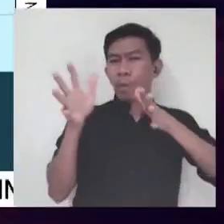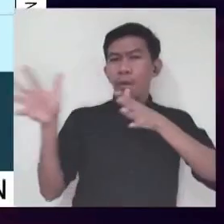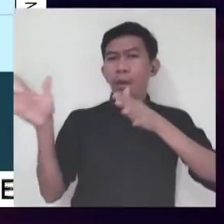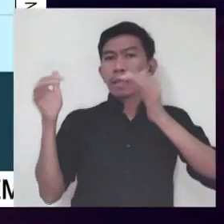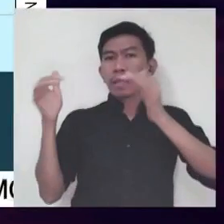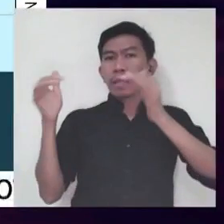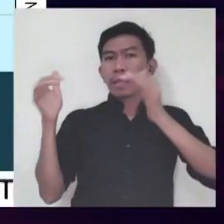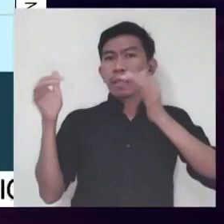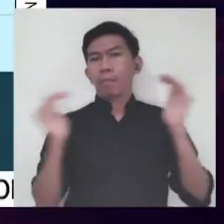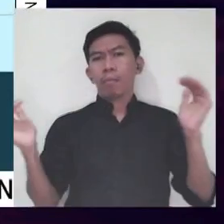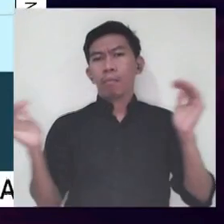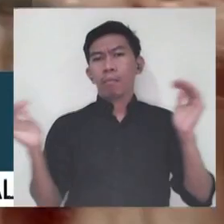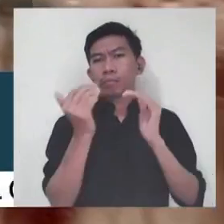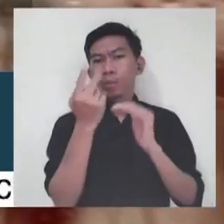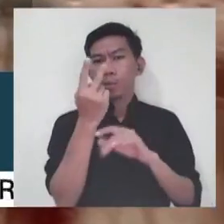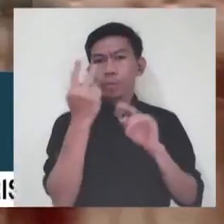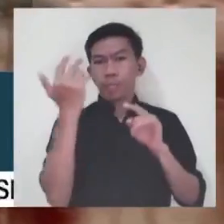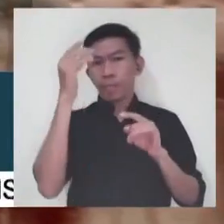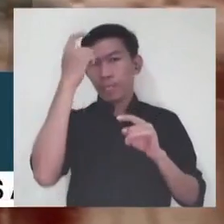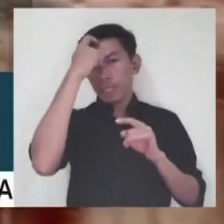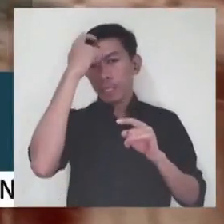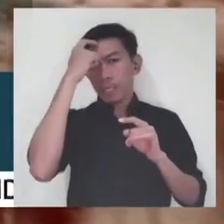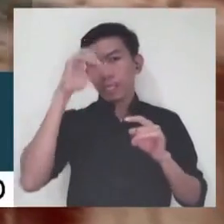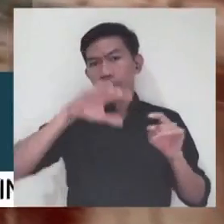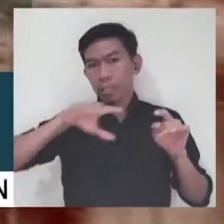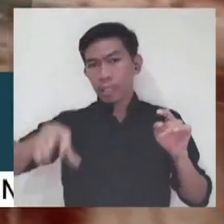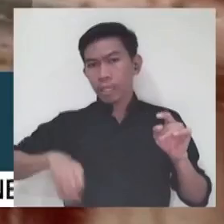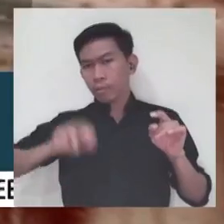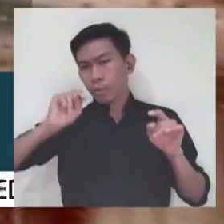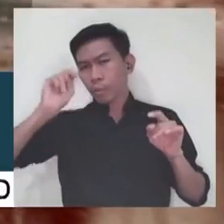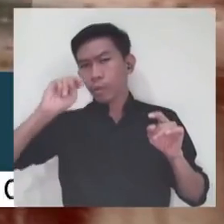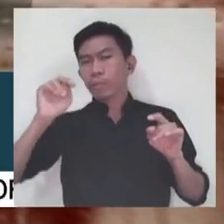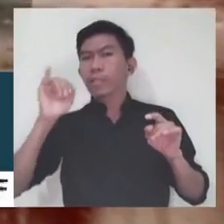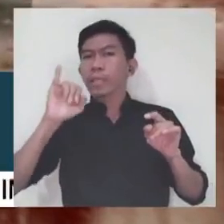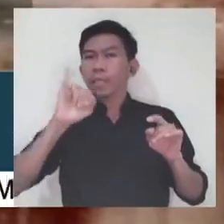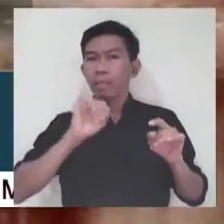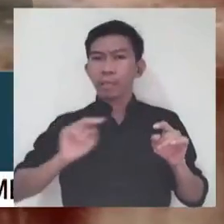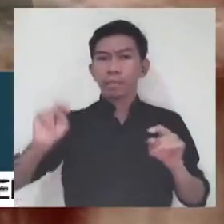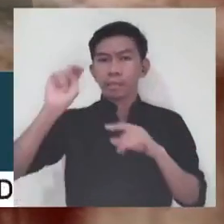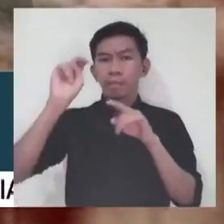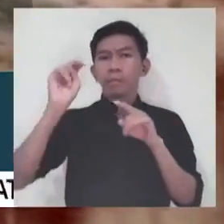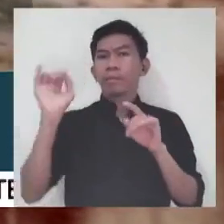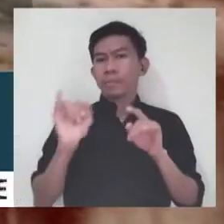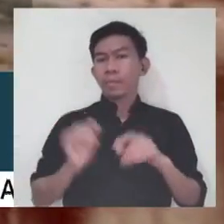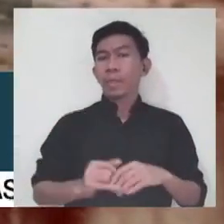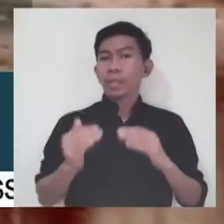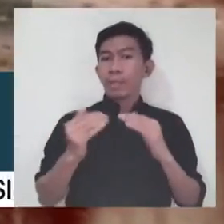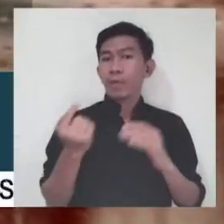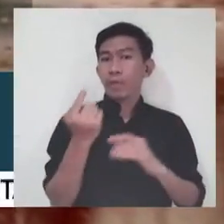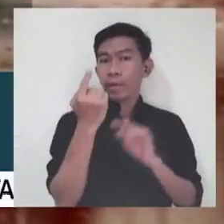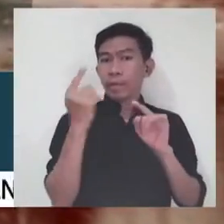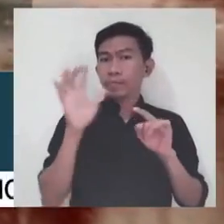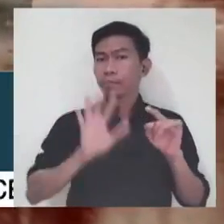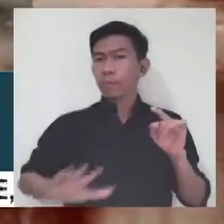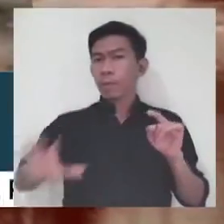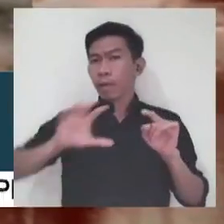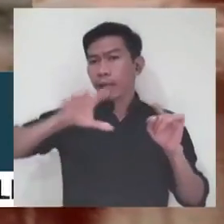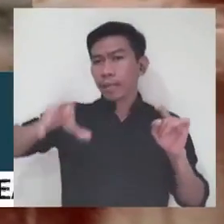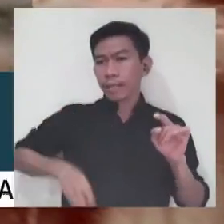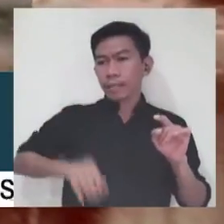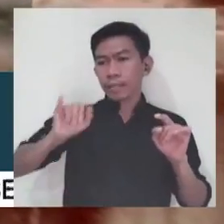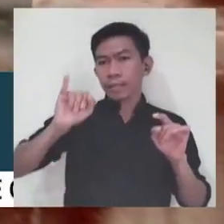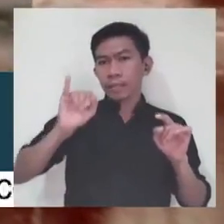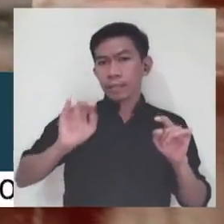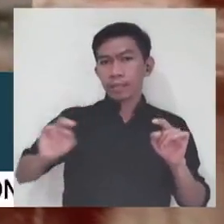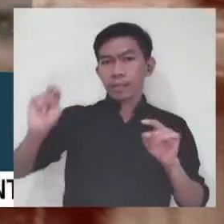Batanes, northwestern Cagayan, and northern Ilocos Norte. Wind signal number 1, meanwhile, is still in effect over the rest of Cagayan and Ilocos Norte,